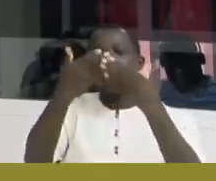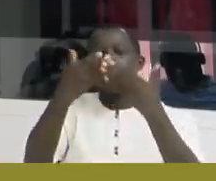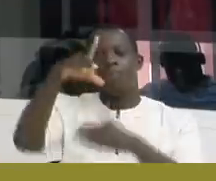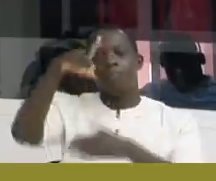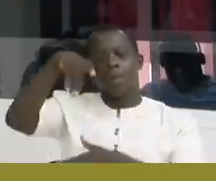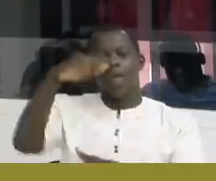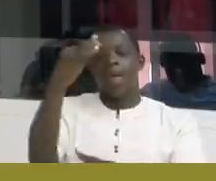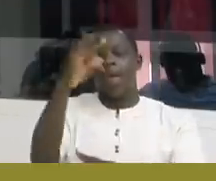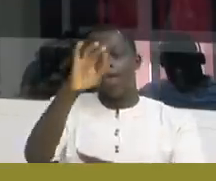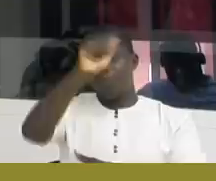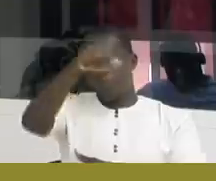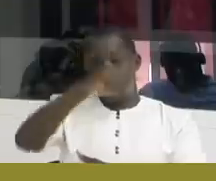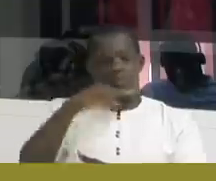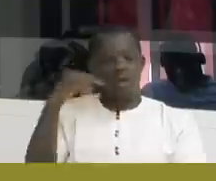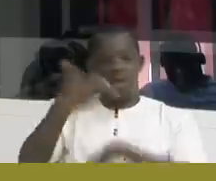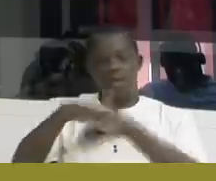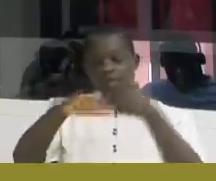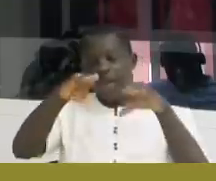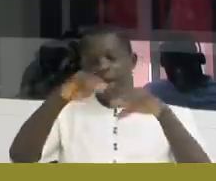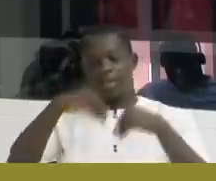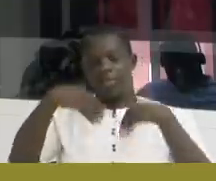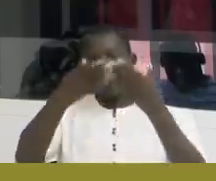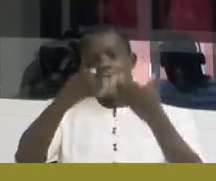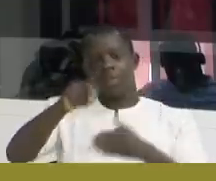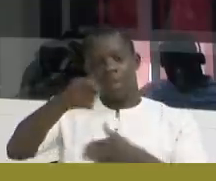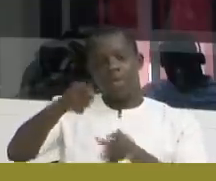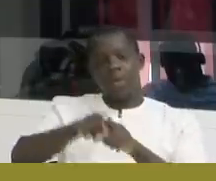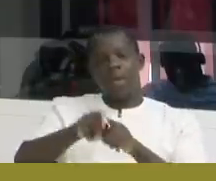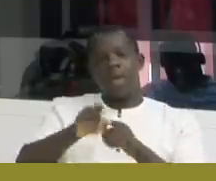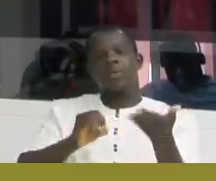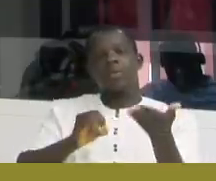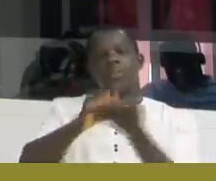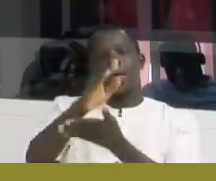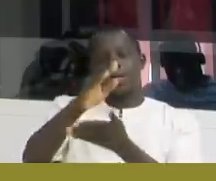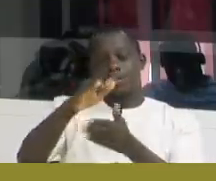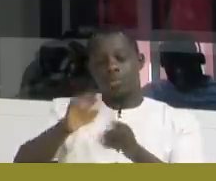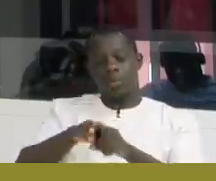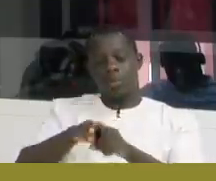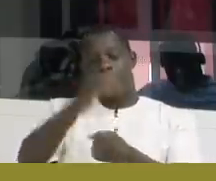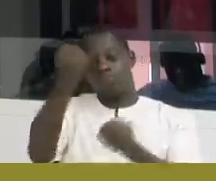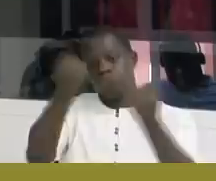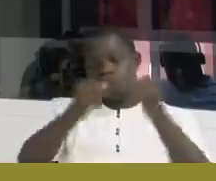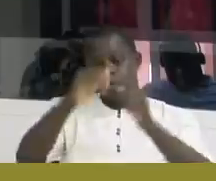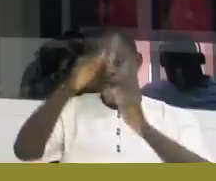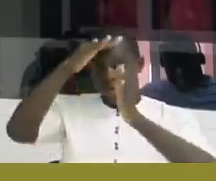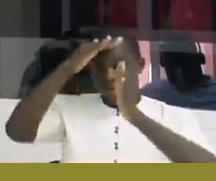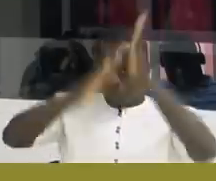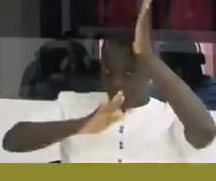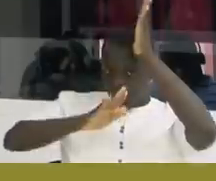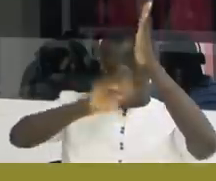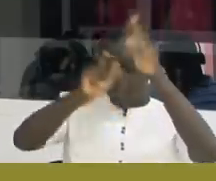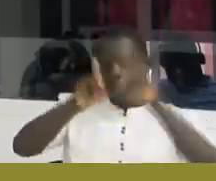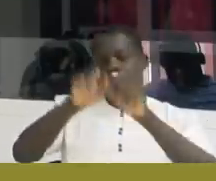your mother does not release the keys, I will send a truck of soldiers, and they will come and